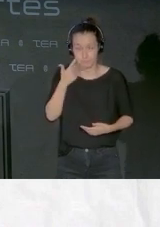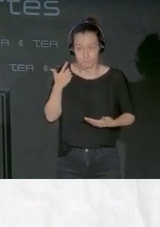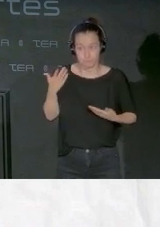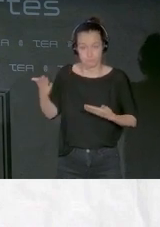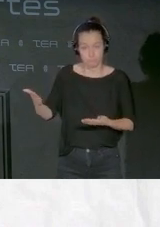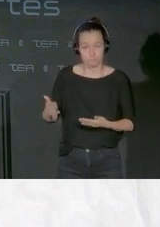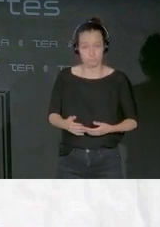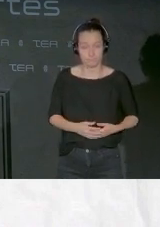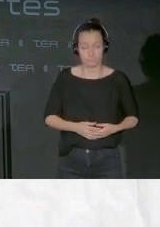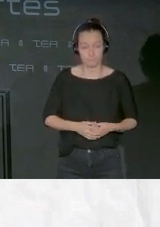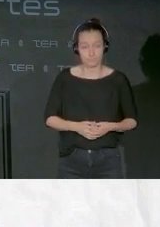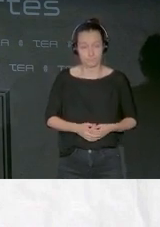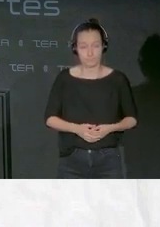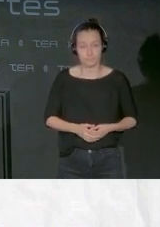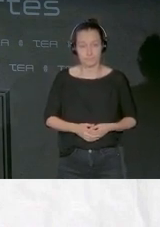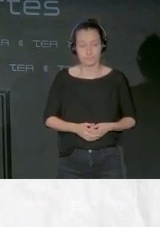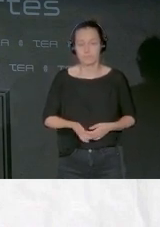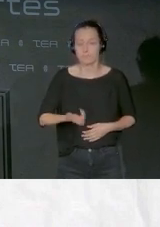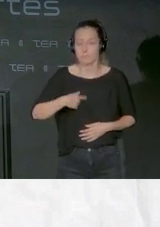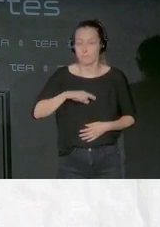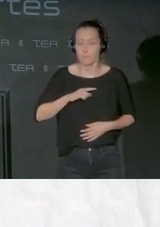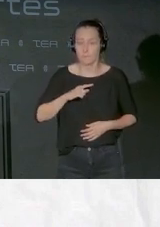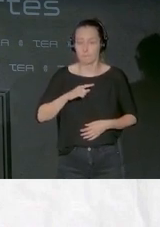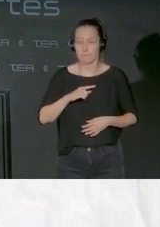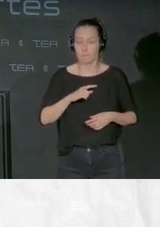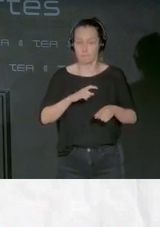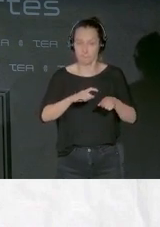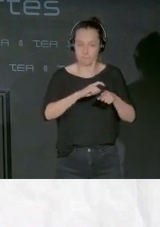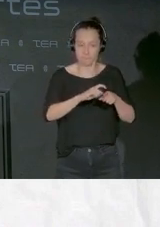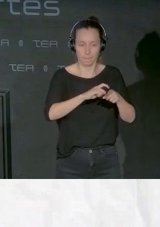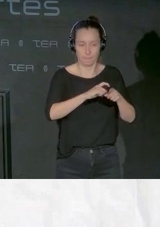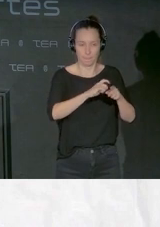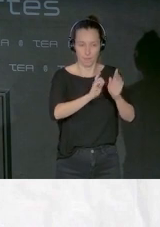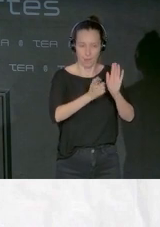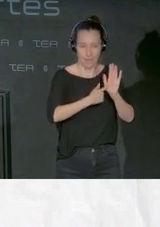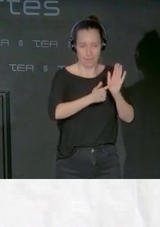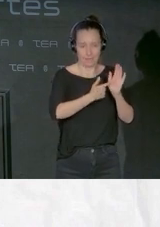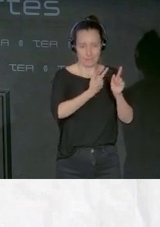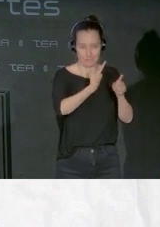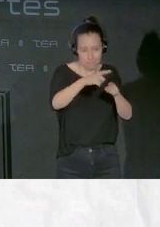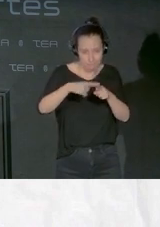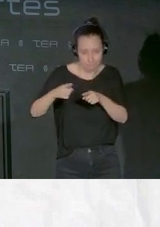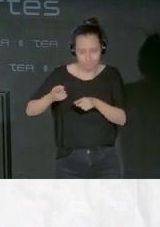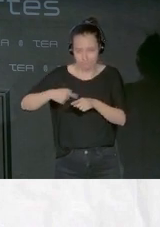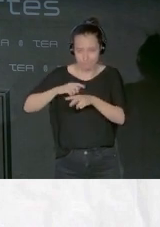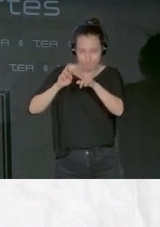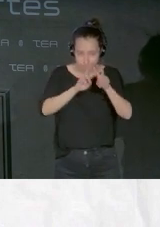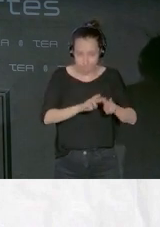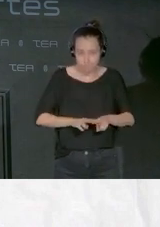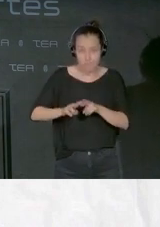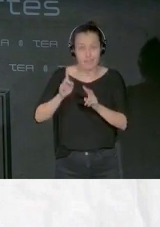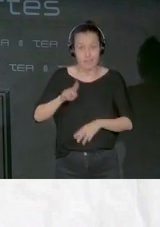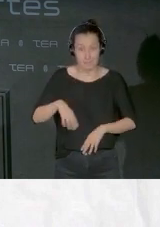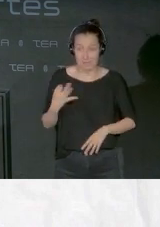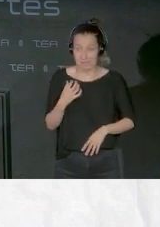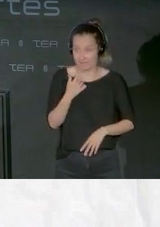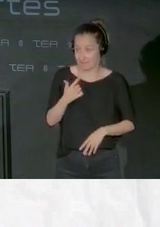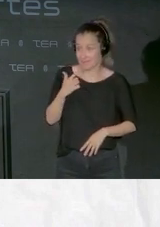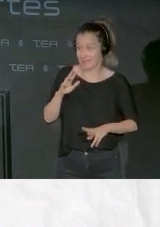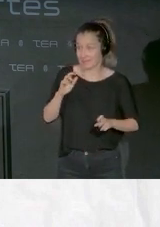of let's say regulatory frameworks. I should have mentioned also something around privacy, for instance, so we and data protection.